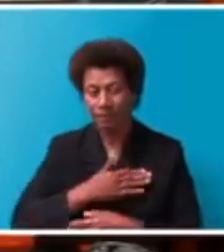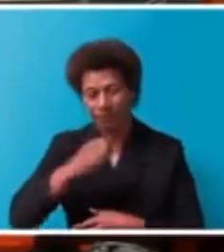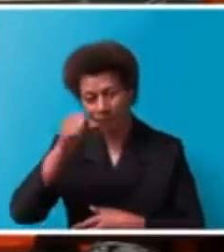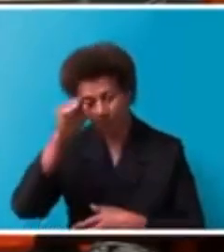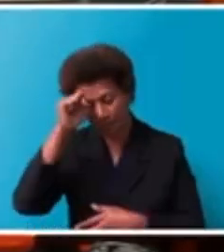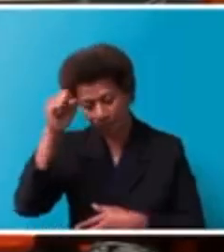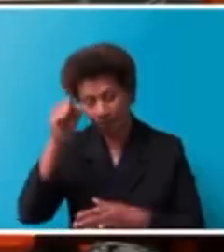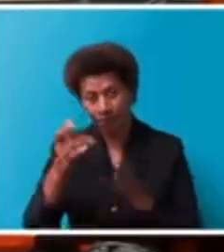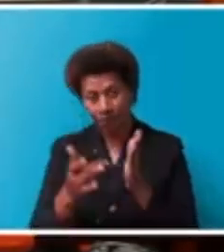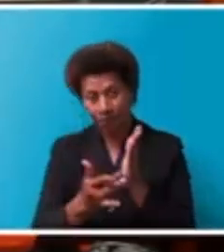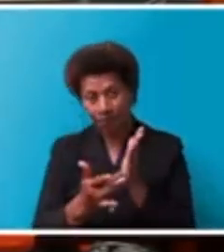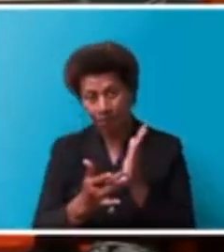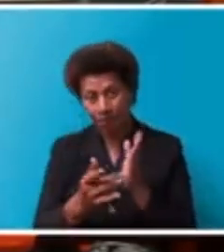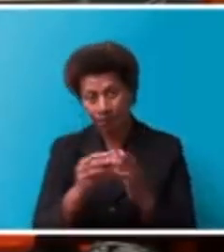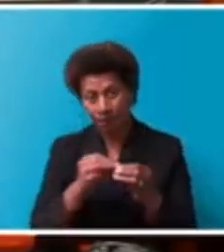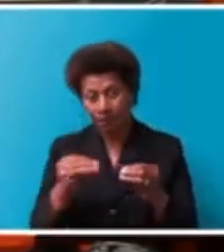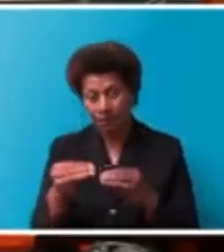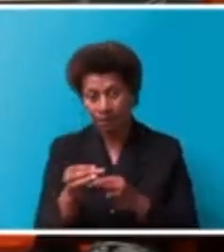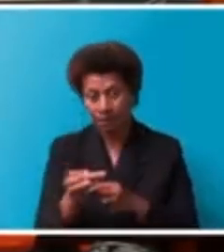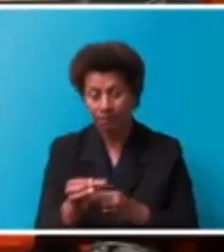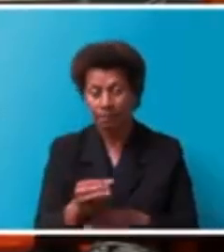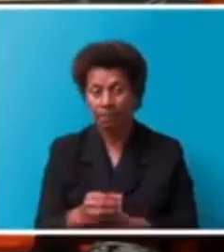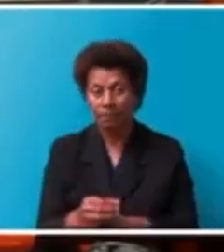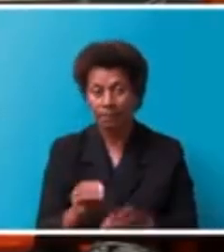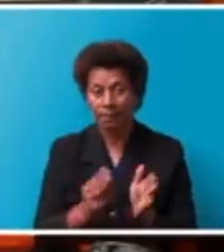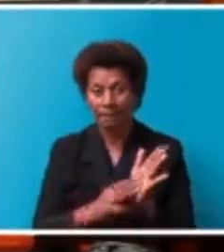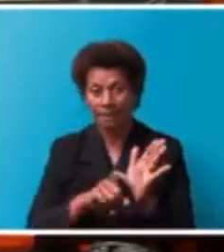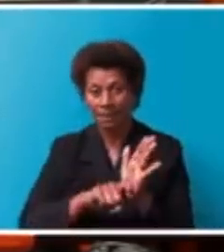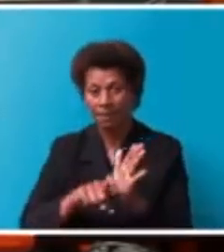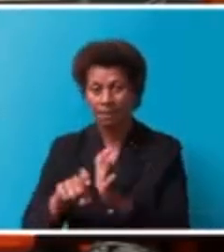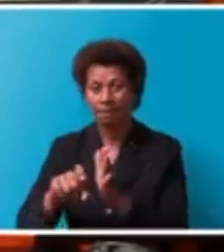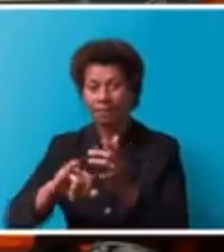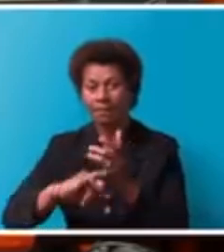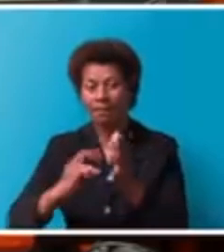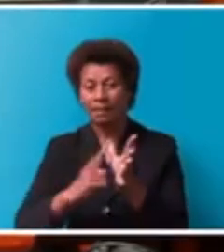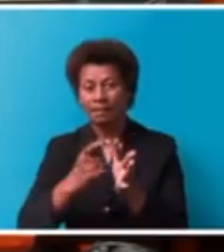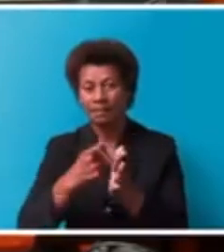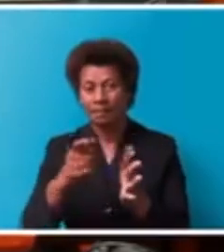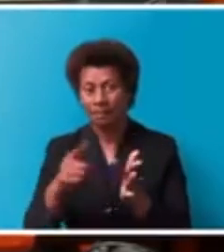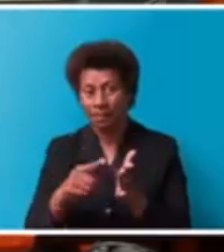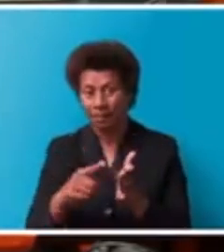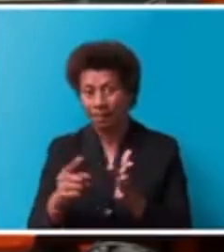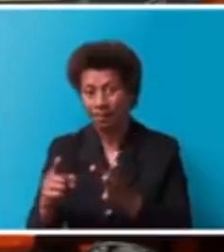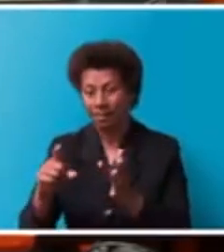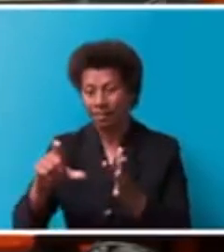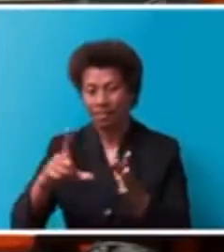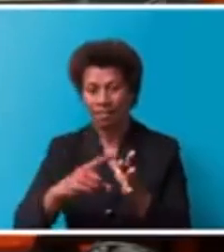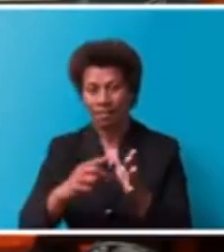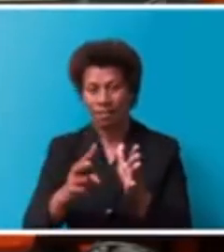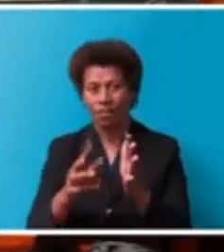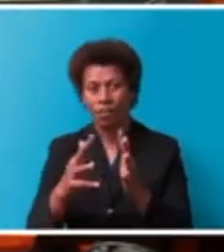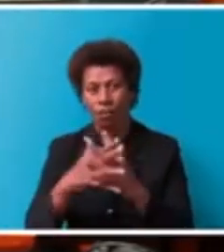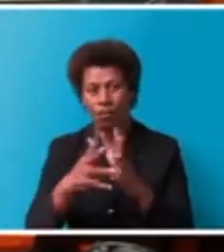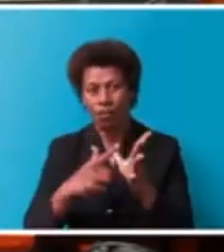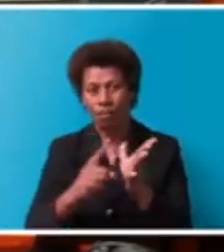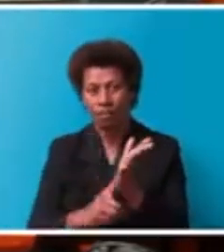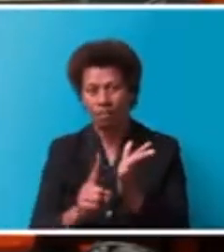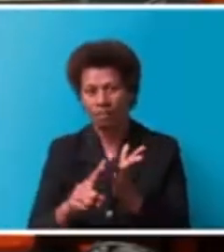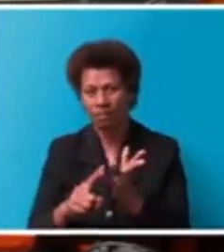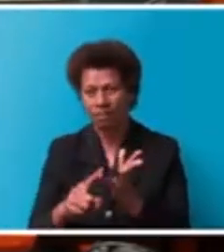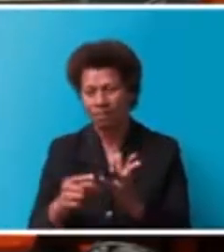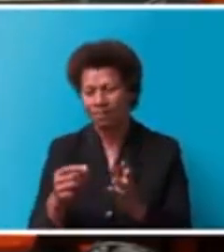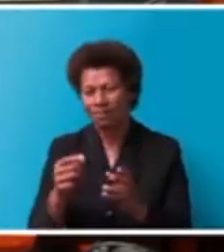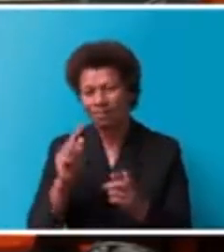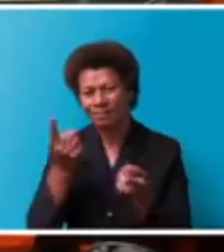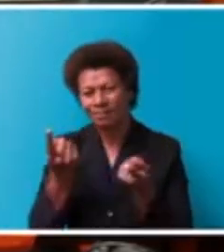technical officer, Mr. Saki Dawaru, who passed away at MRD yesterday during